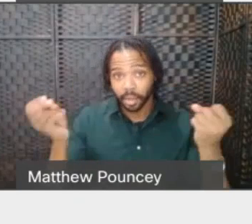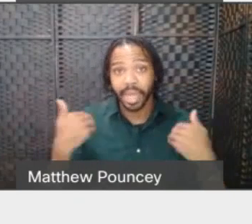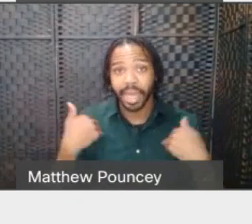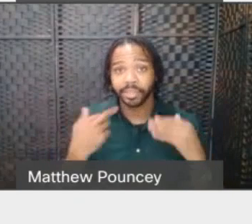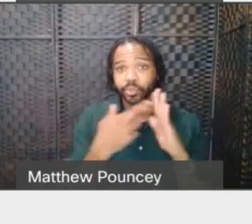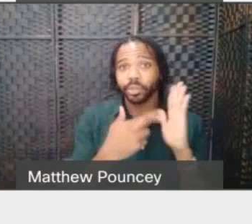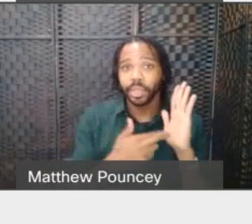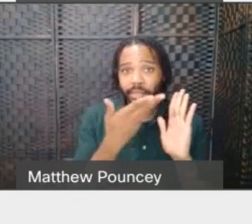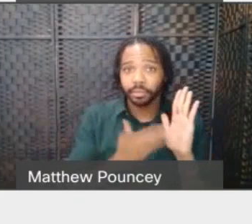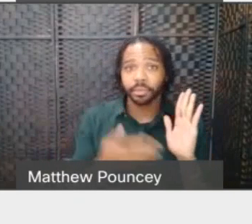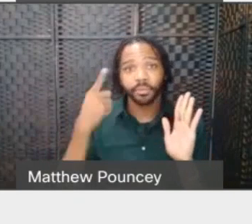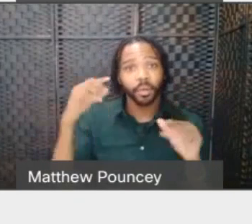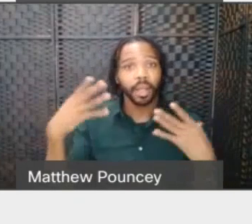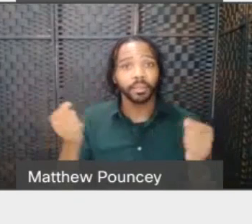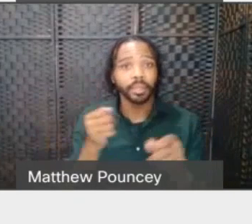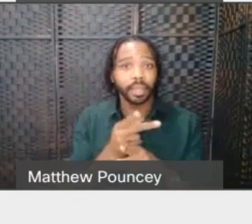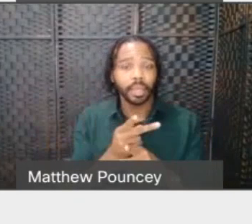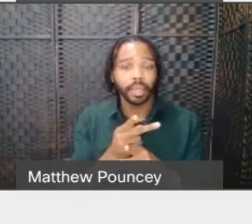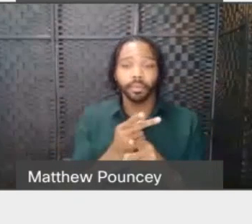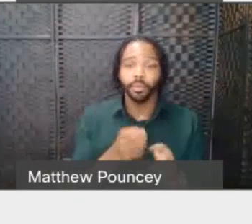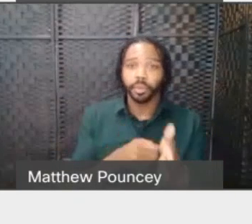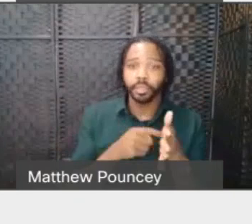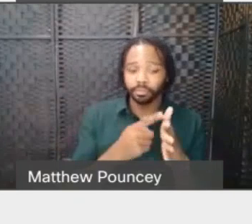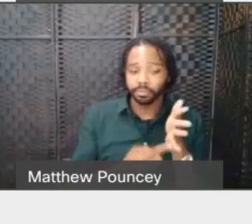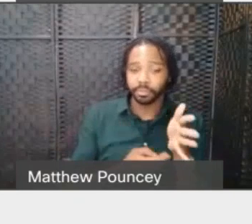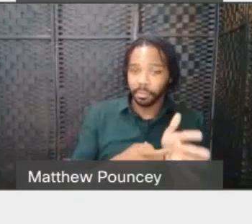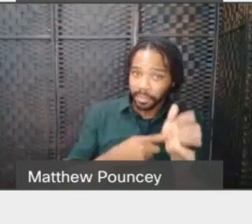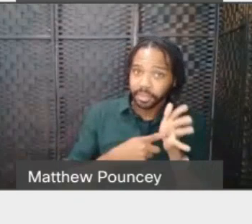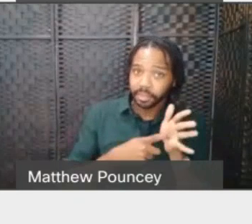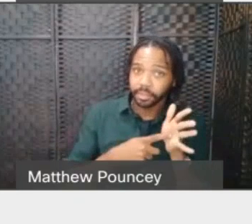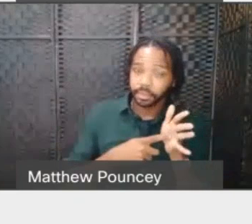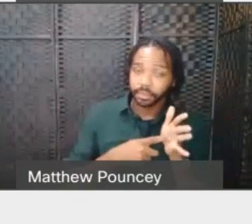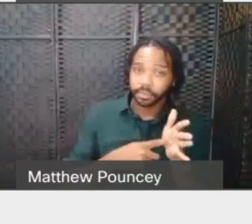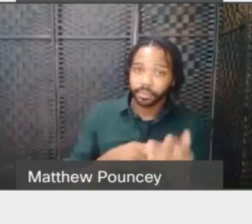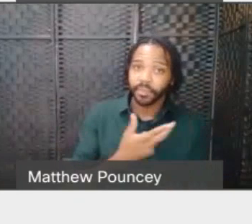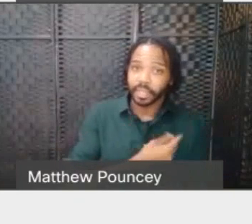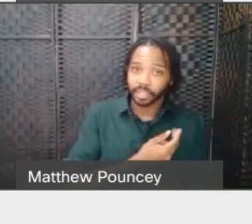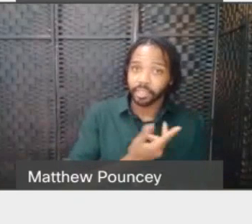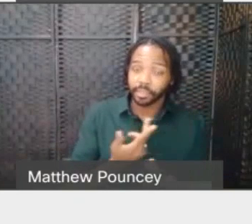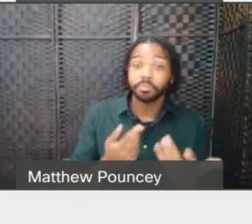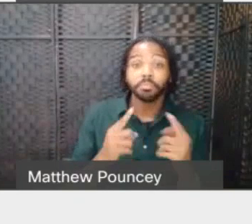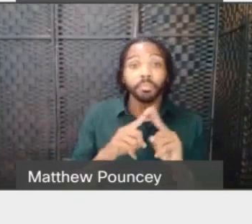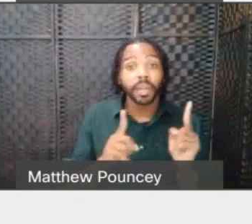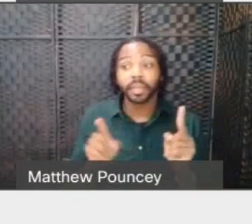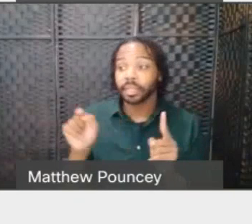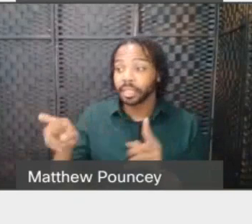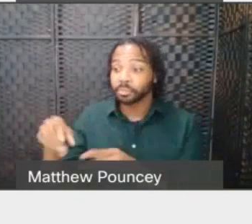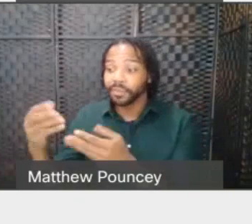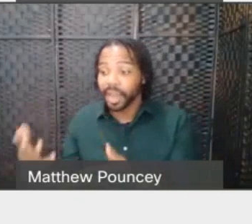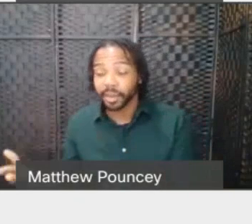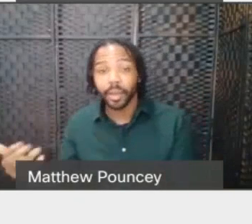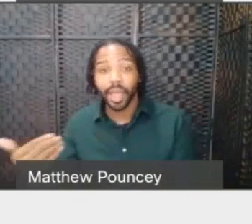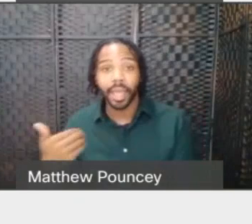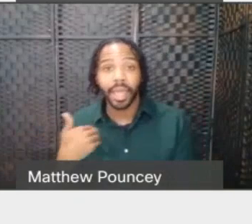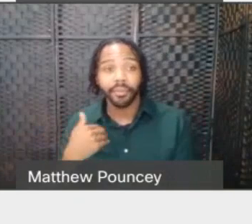occupation that mandate a vaccination. However, a provider may say, we have